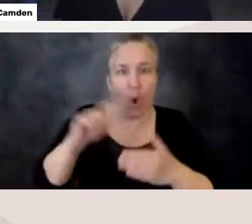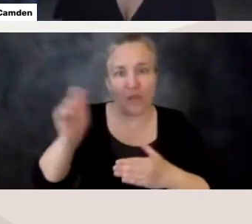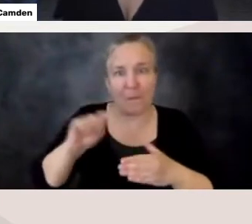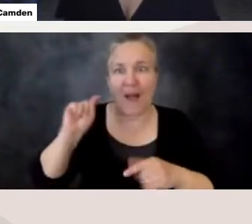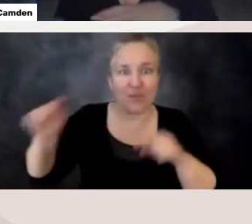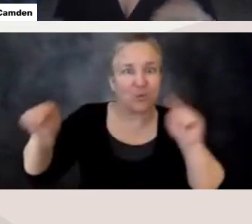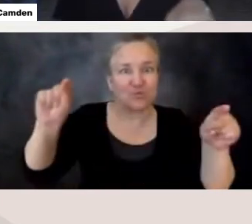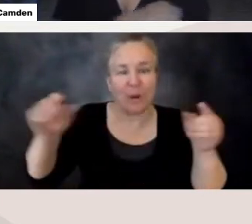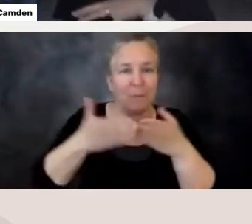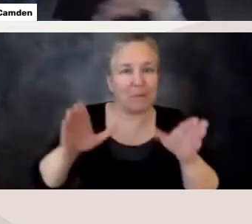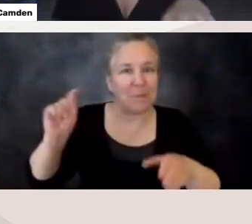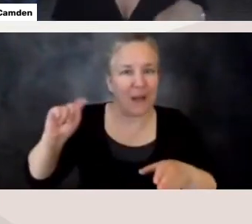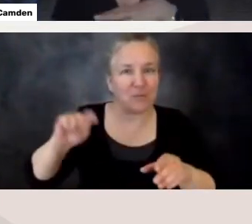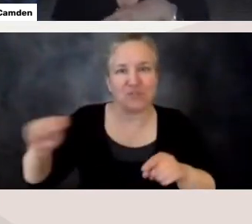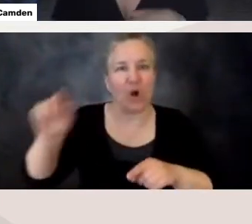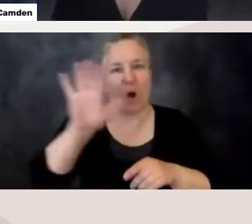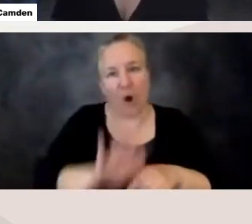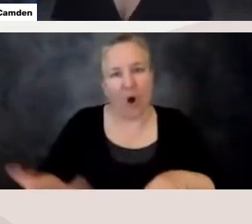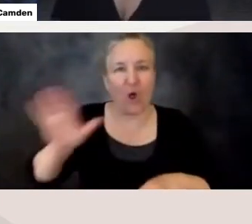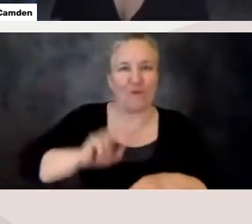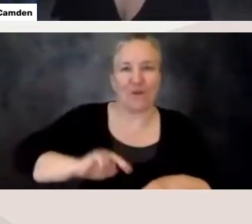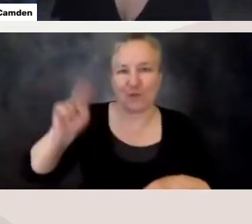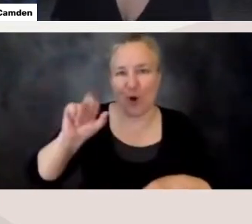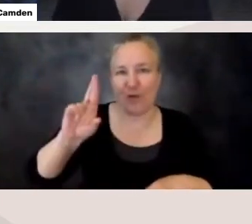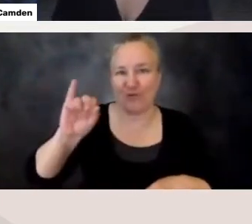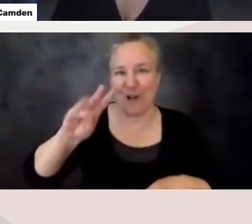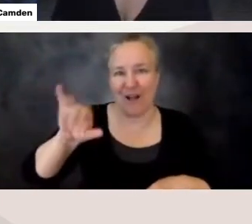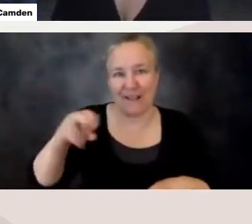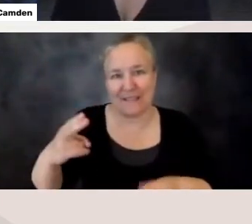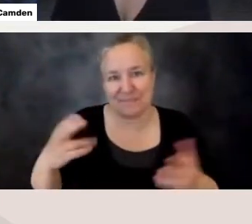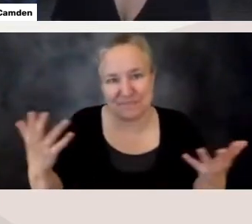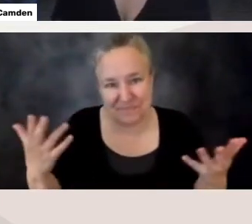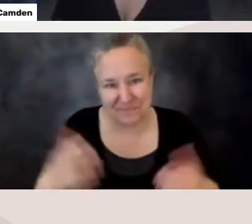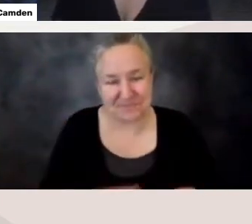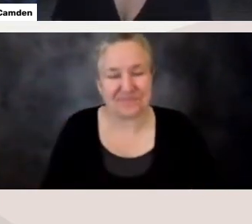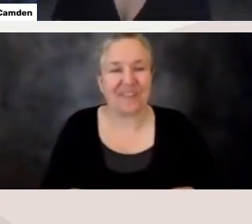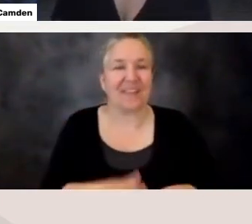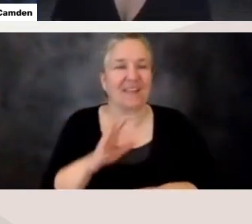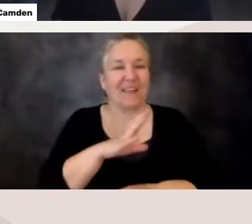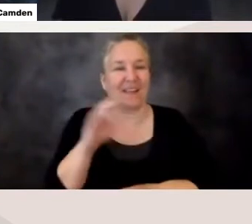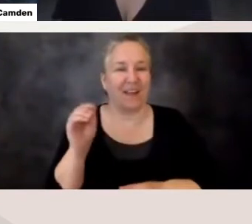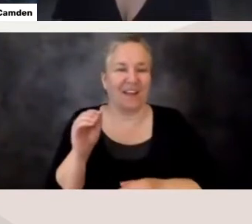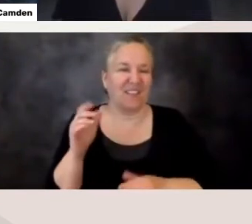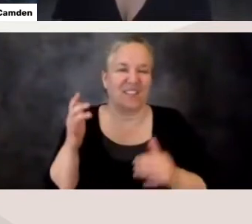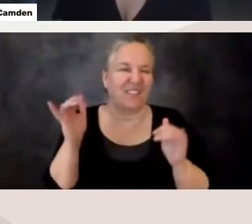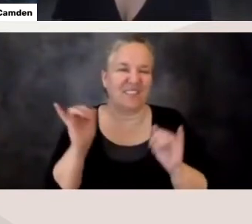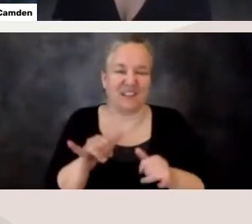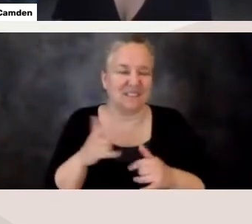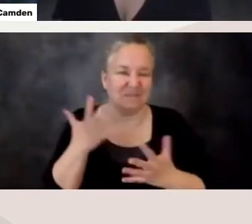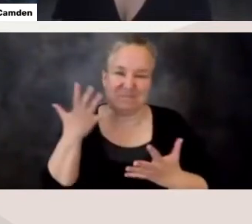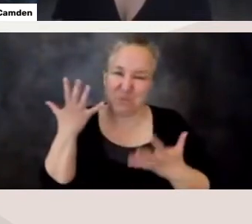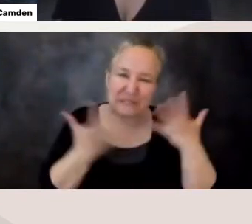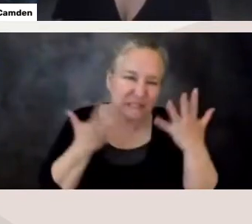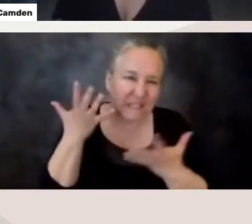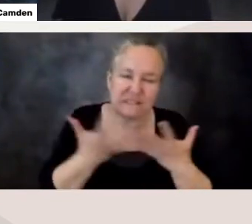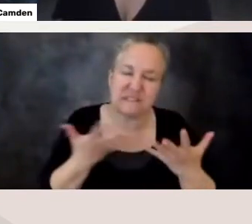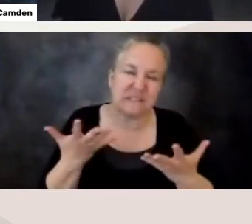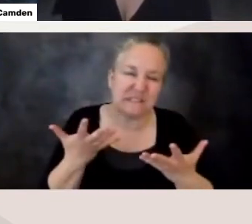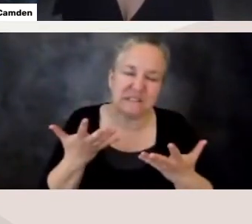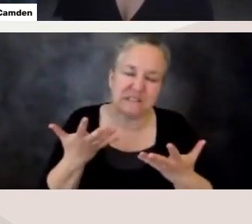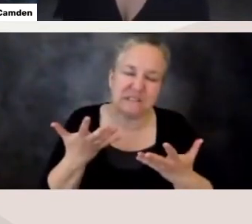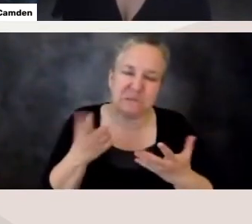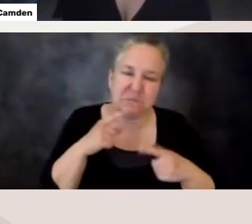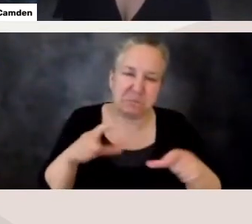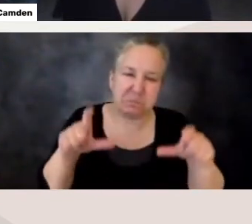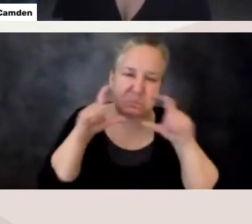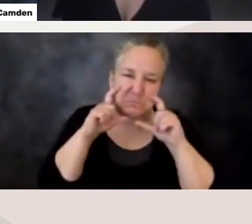the entire North Raleigh area here. And that's just humiliating and embarrassing. So